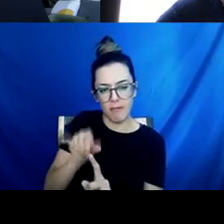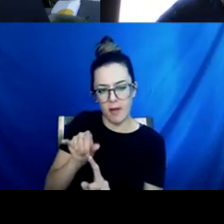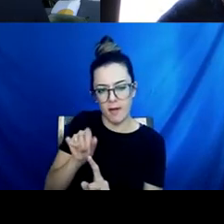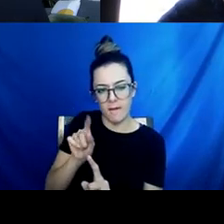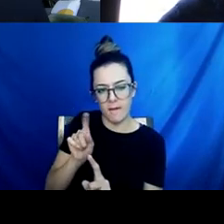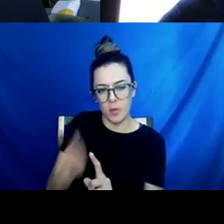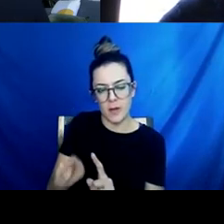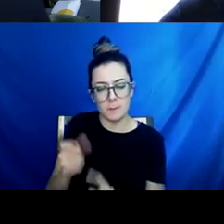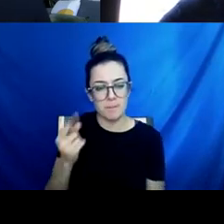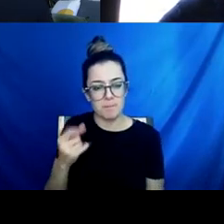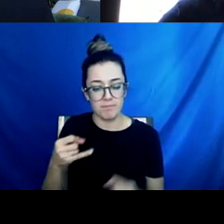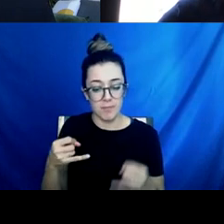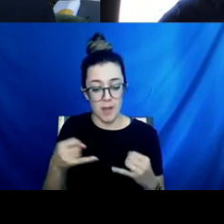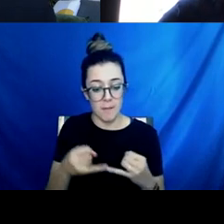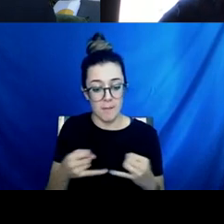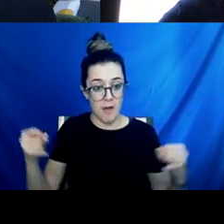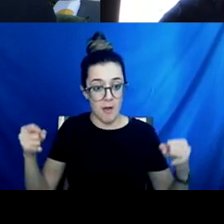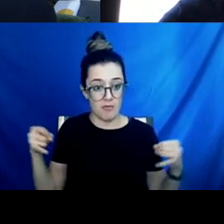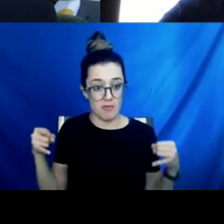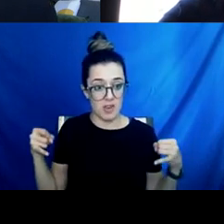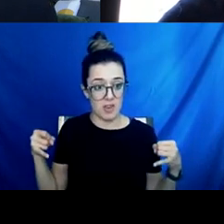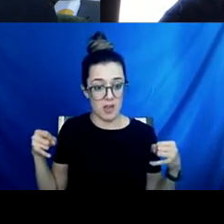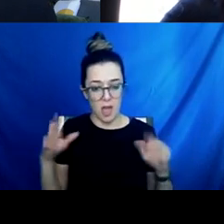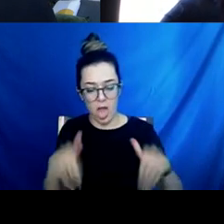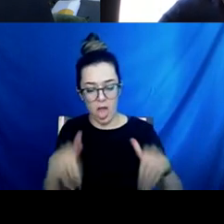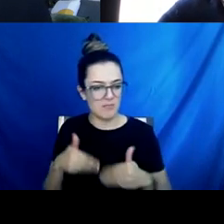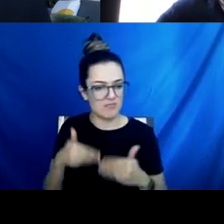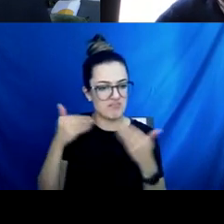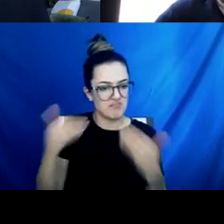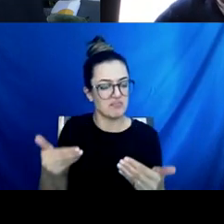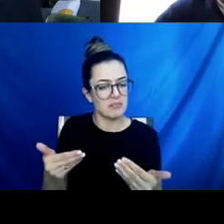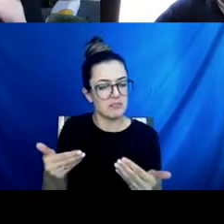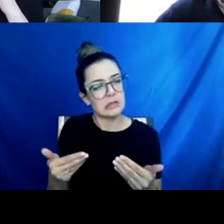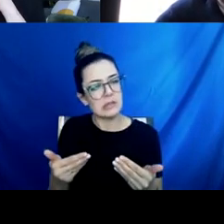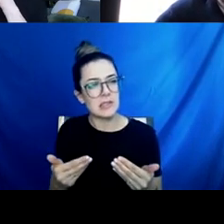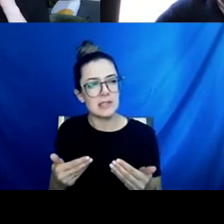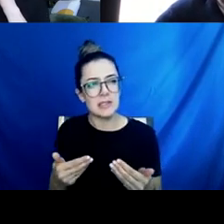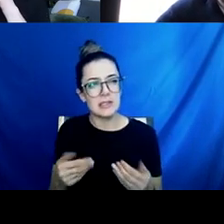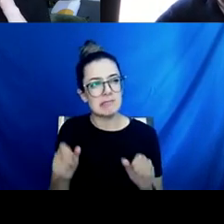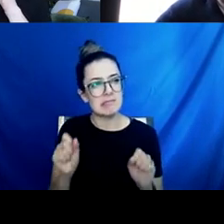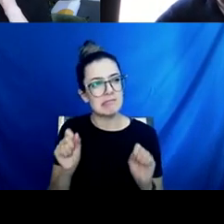somewhere, speak to the people, see what they want, see how they're living, tell people how they're